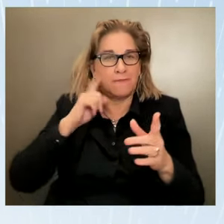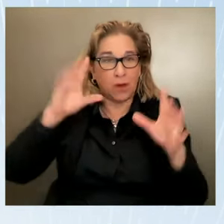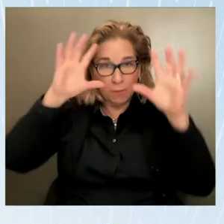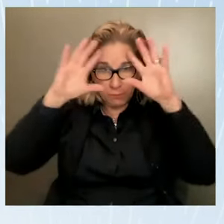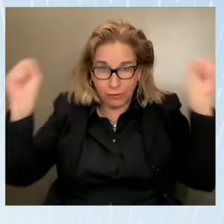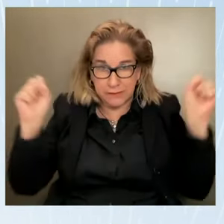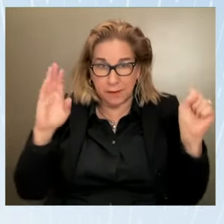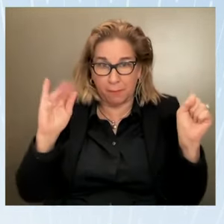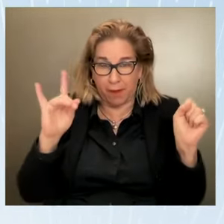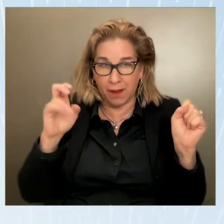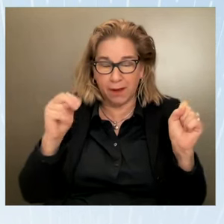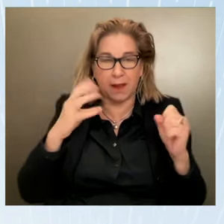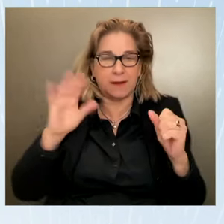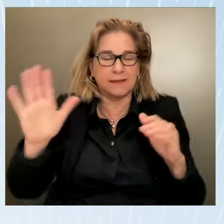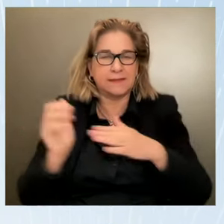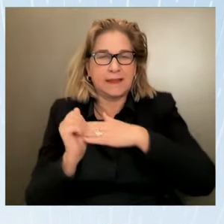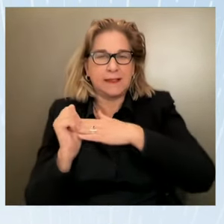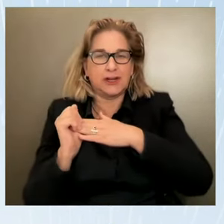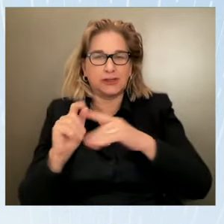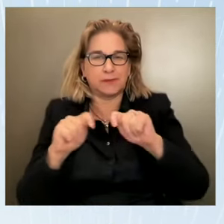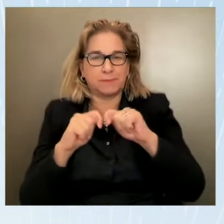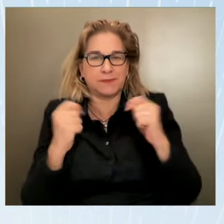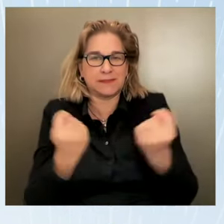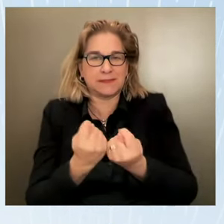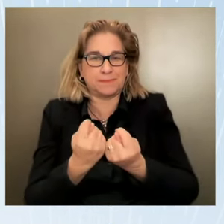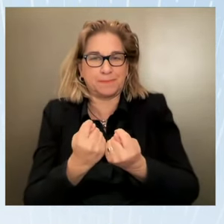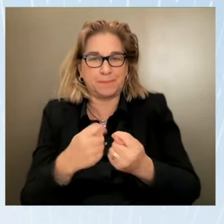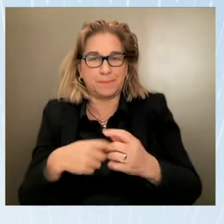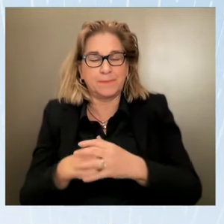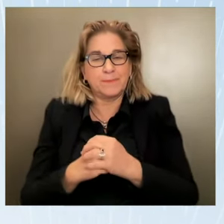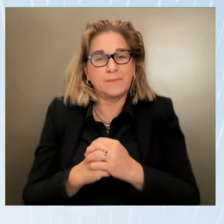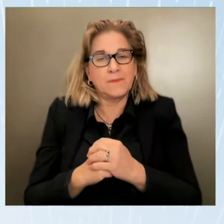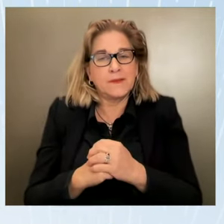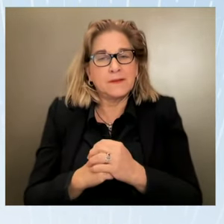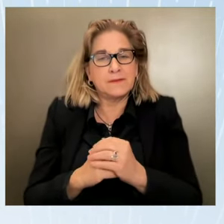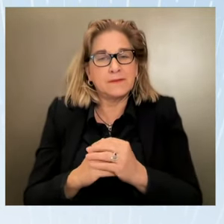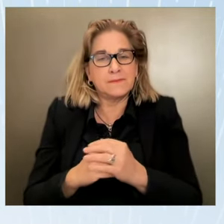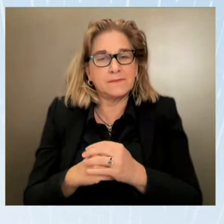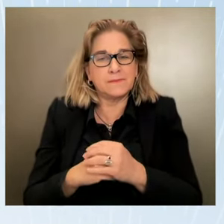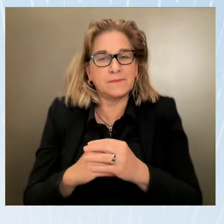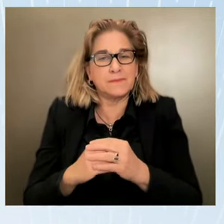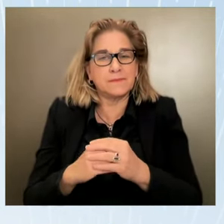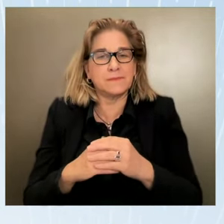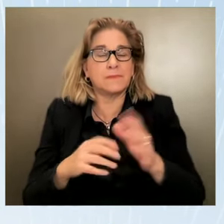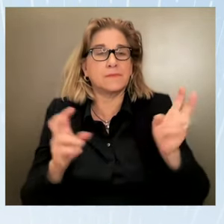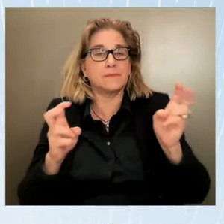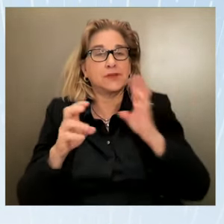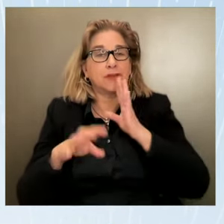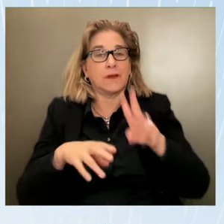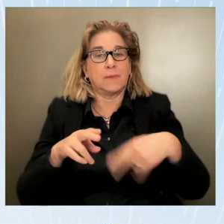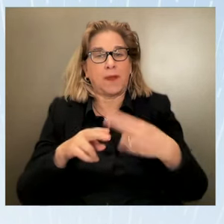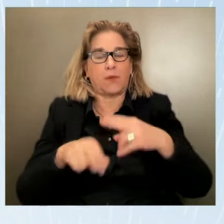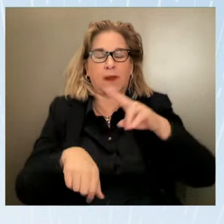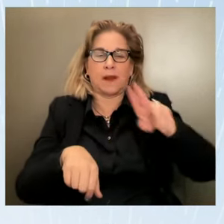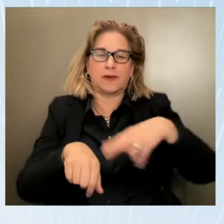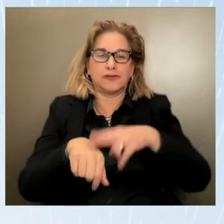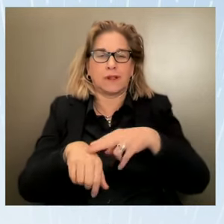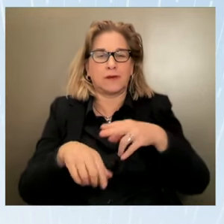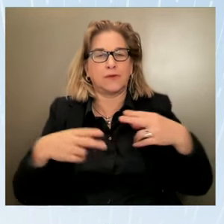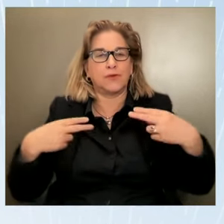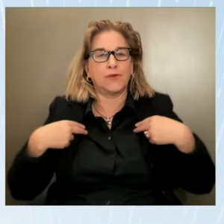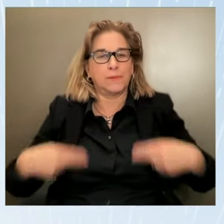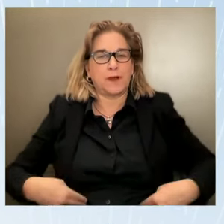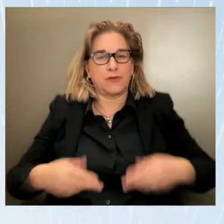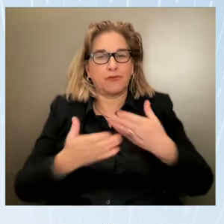past December, around the world, human trafficking has stripped nearly 25 million people of their safety, dignity, and